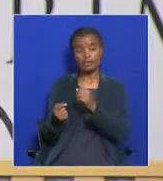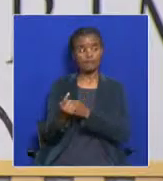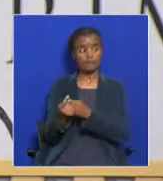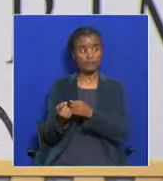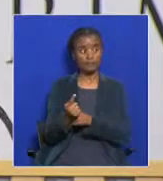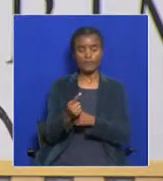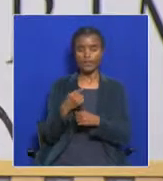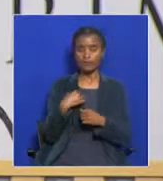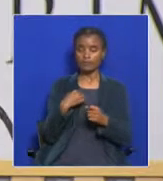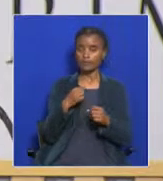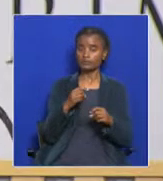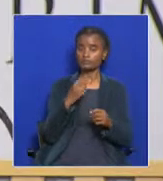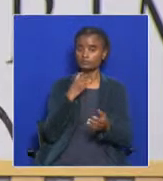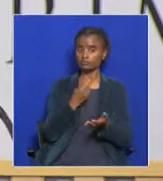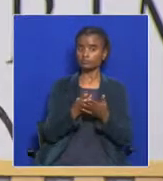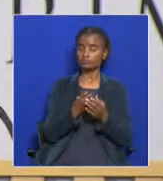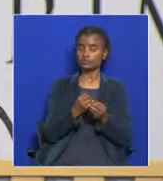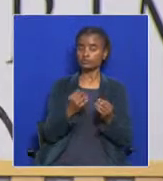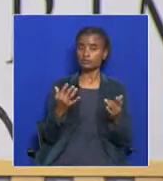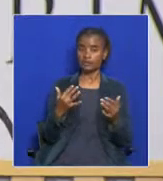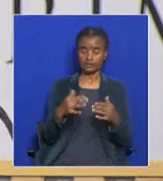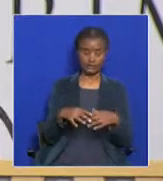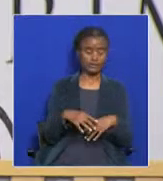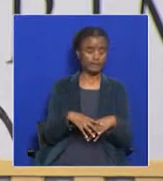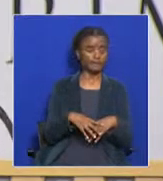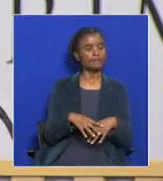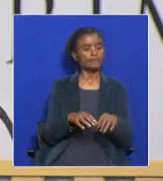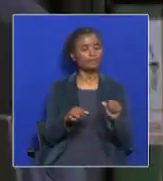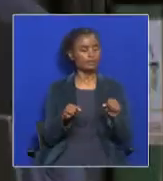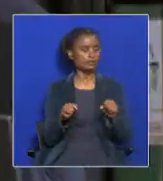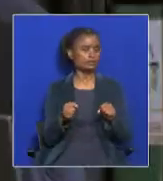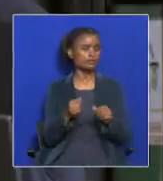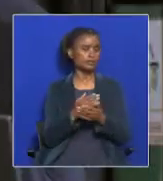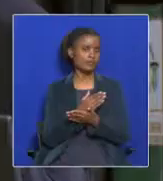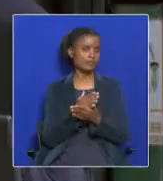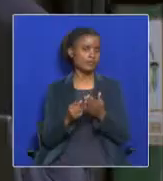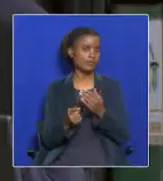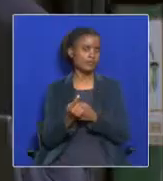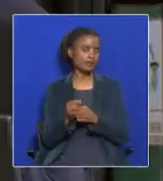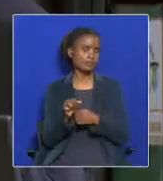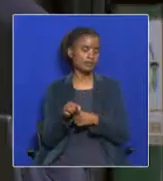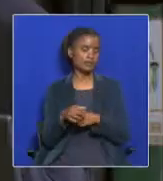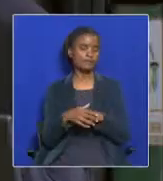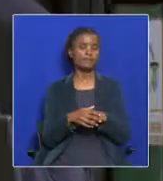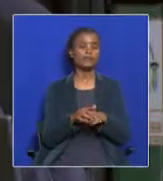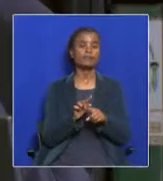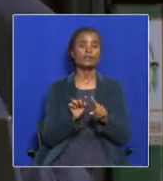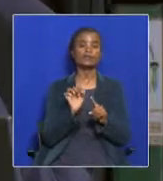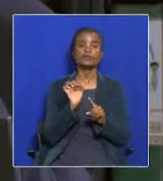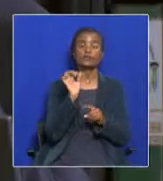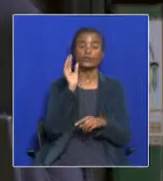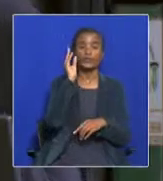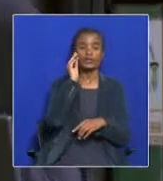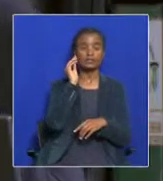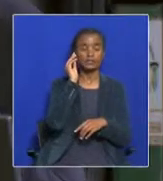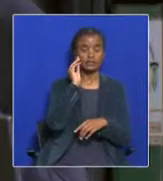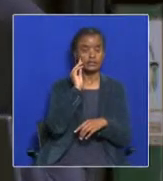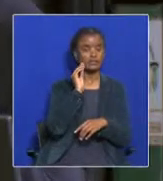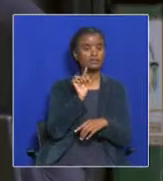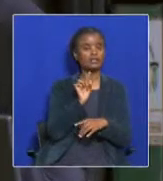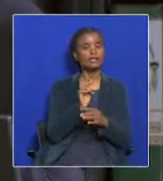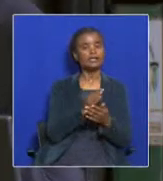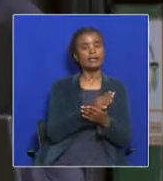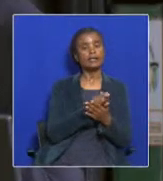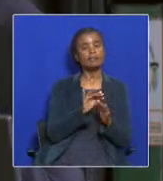surprised. No, there ought to have been. There ought to have been, yes. Now, in your experience, have people from Umlazi